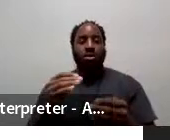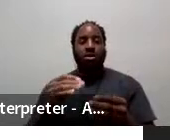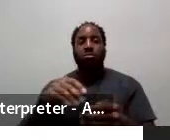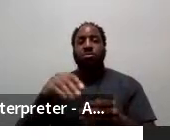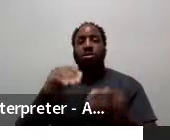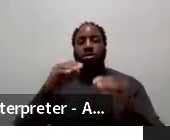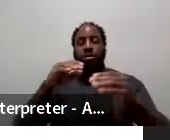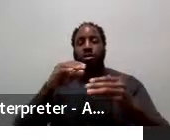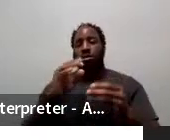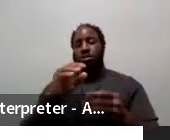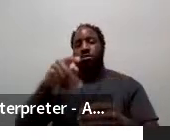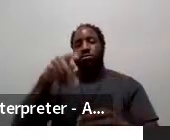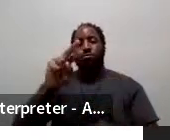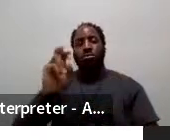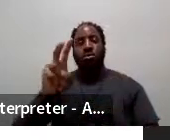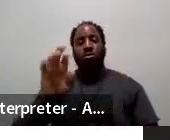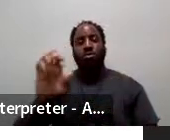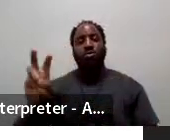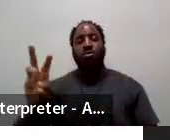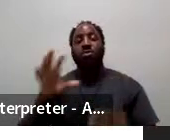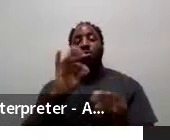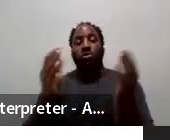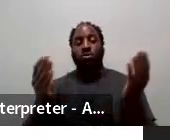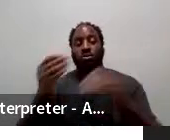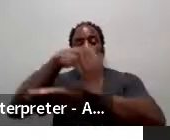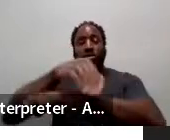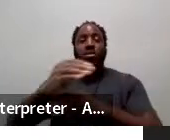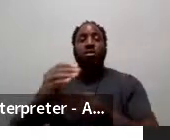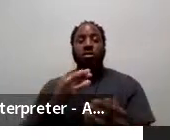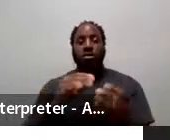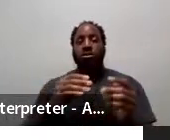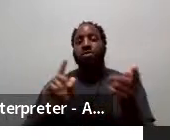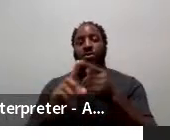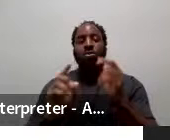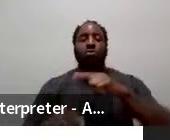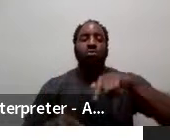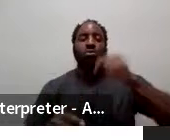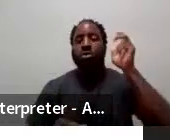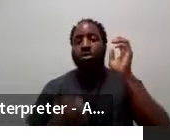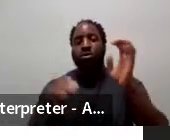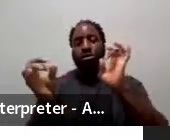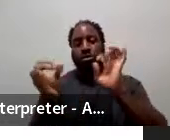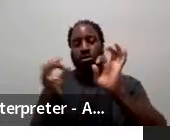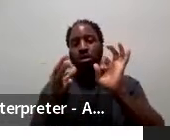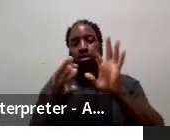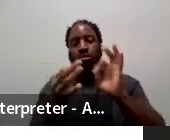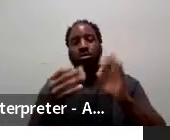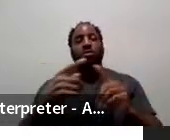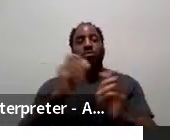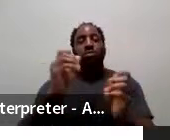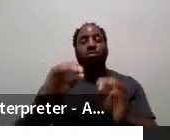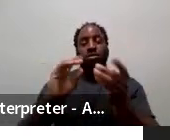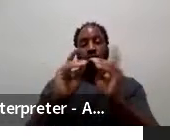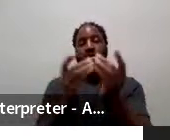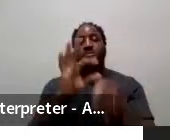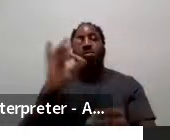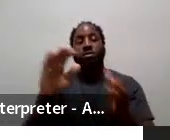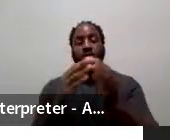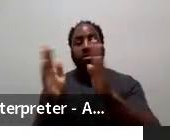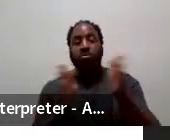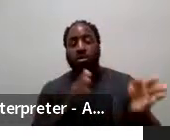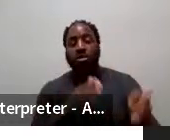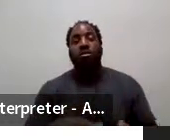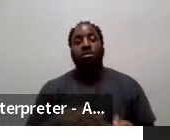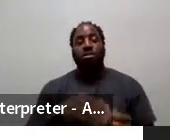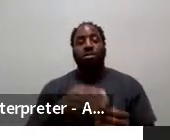evening, and we'll just jump right in. First, we're going to hear some comments from the chair of the Department of City Planning, chair of the City Planning Commission, and director of the